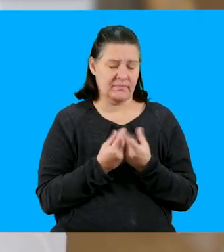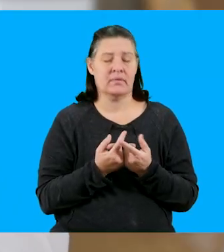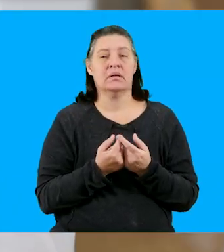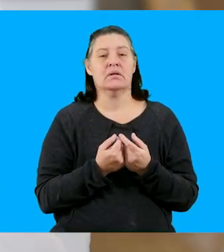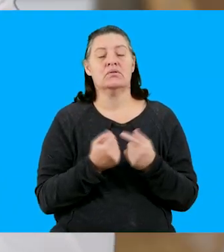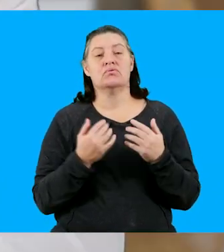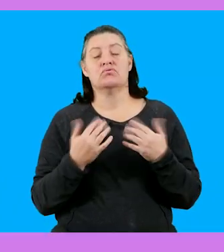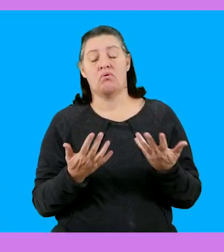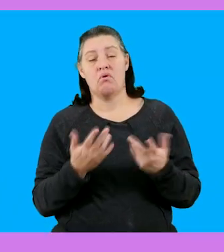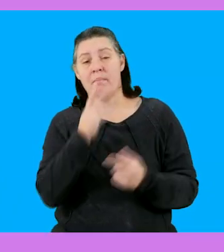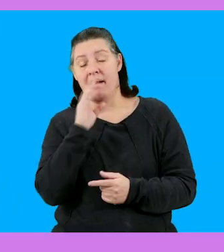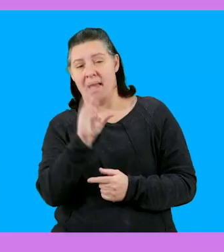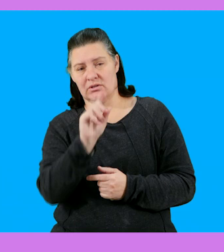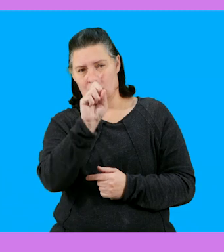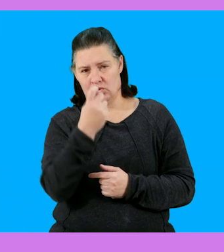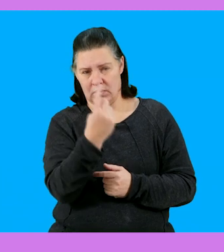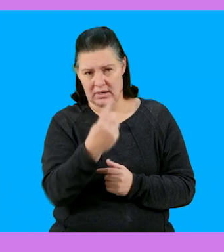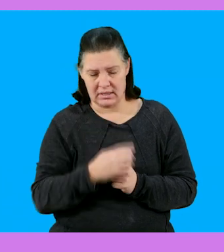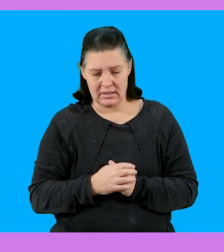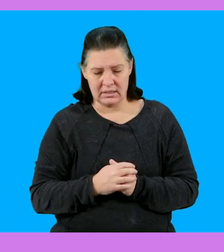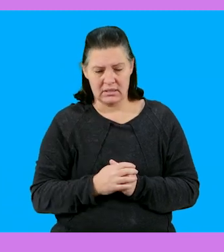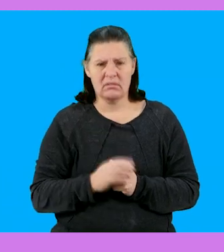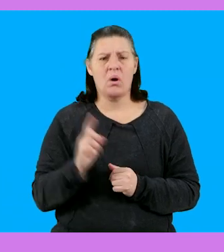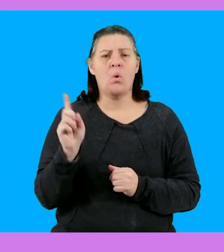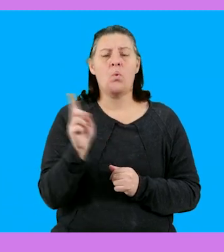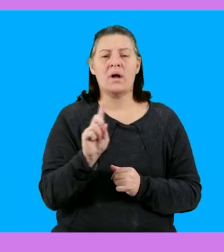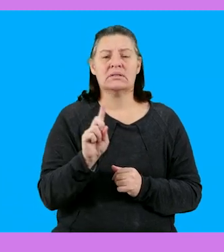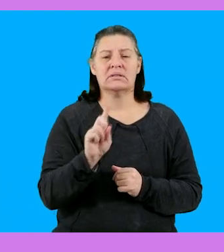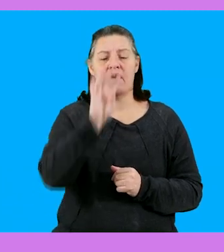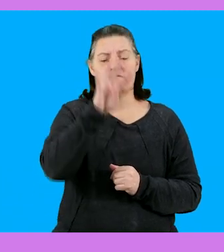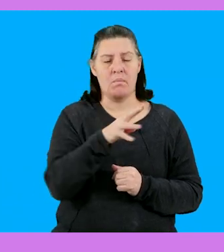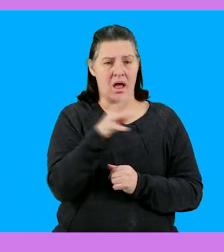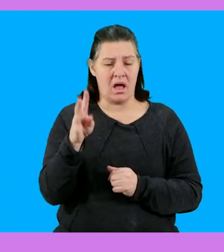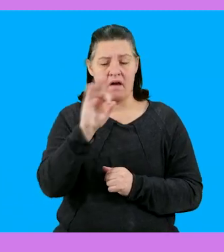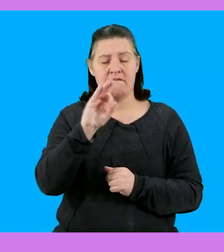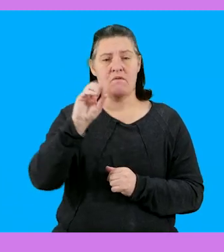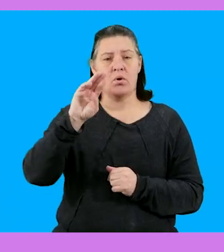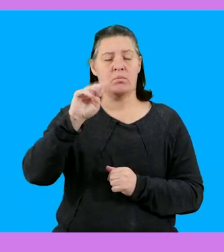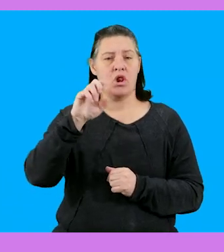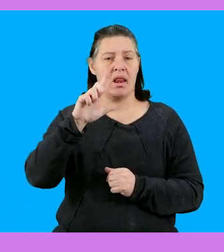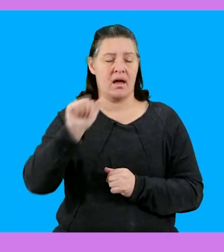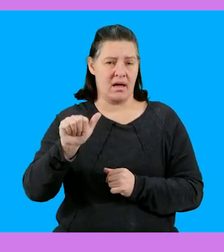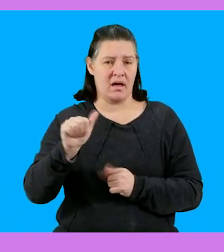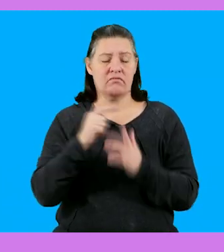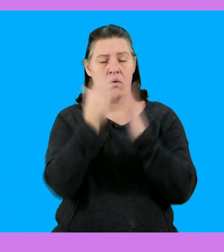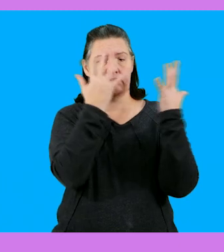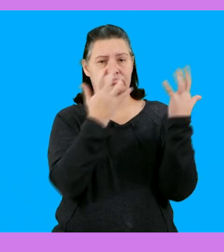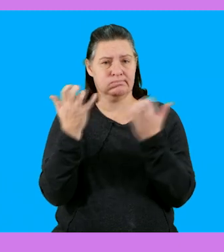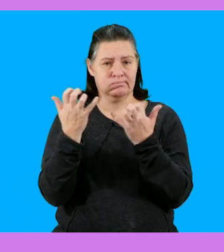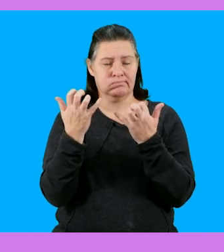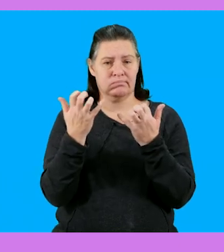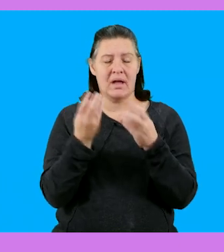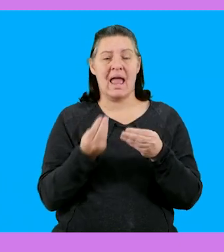me on this one. So I ask here question 1. What is the formula? So we are looking for a formula for